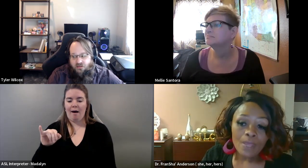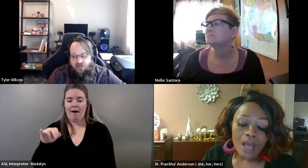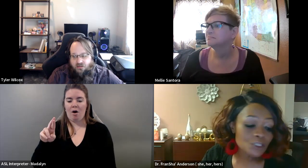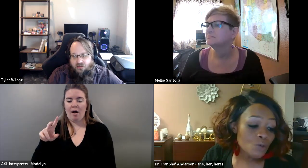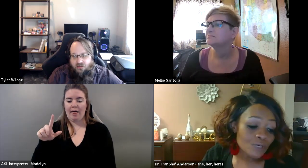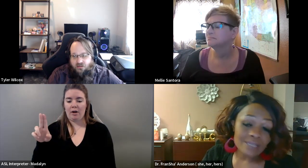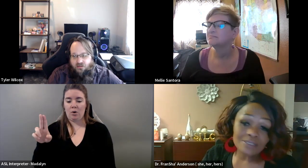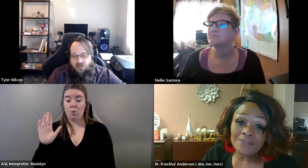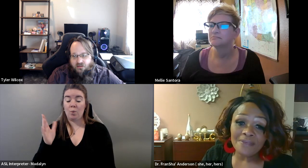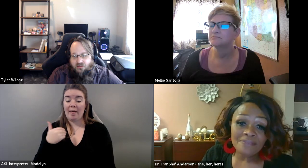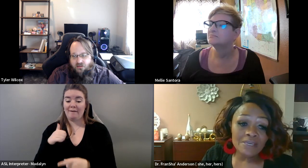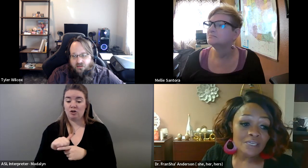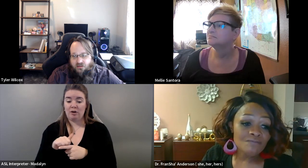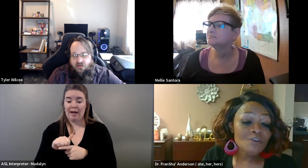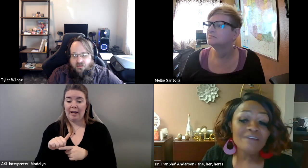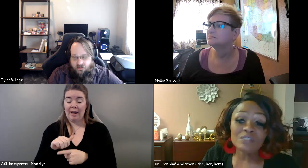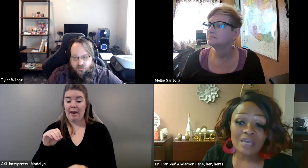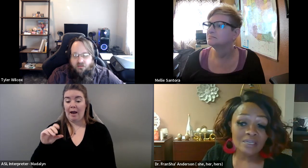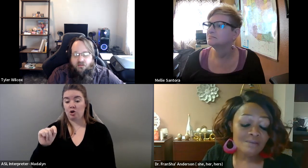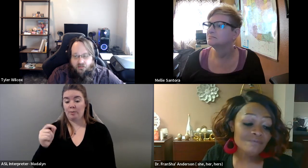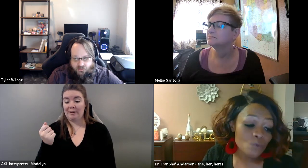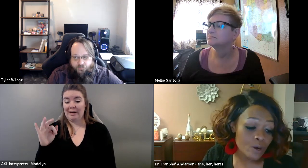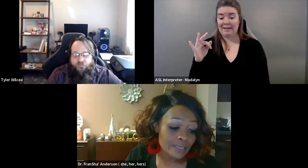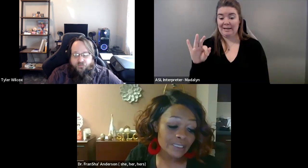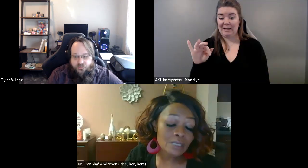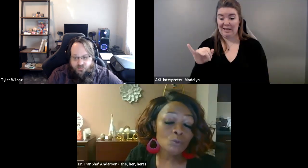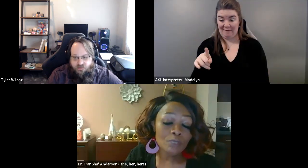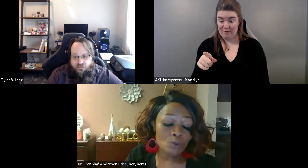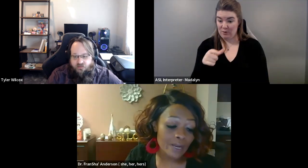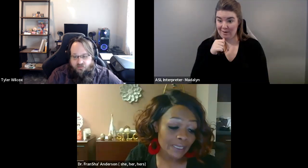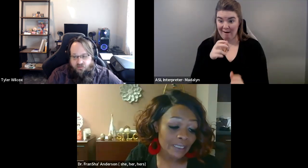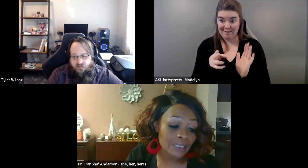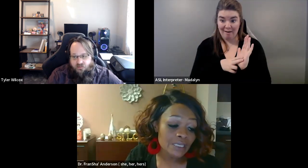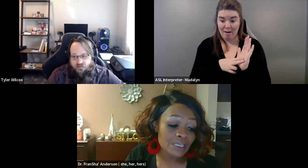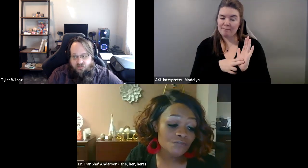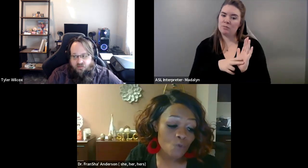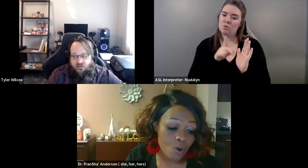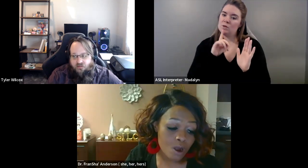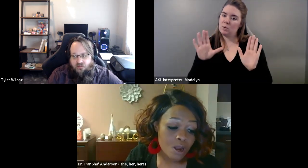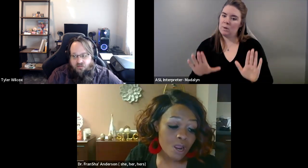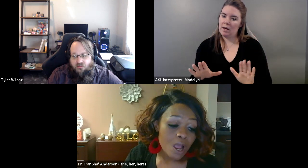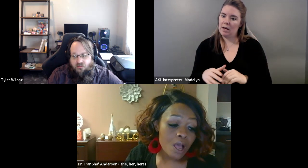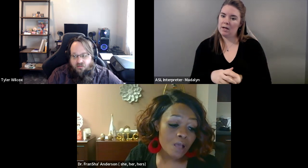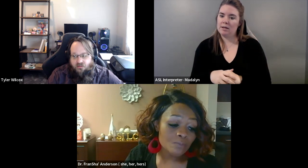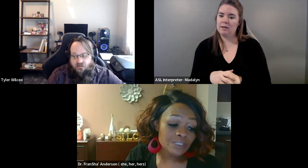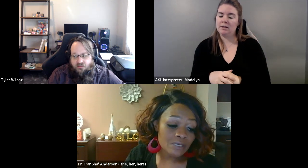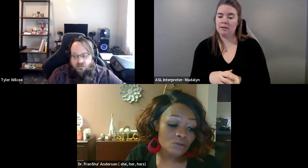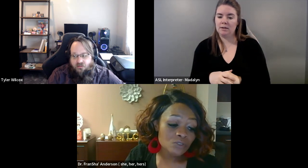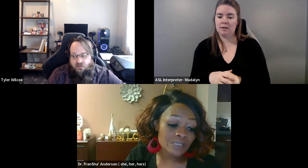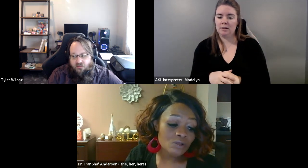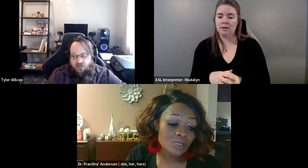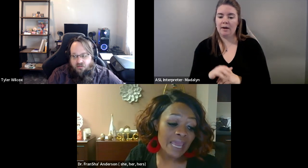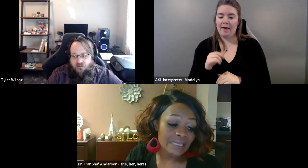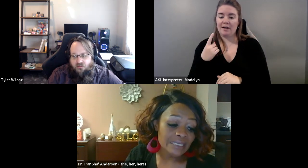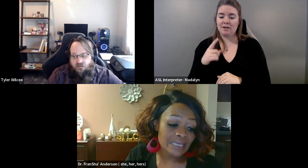training October 19th. I think if you haven't signed up for it, it would be great. And it is for